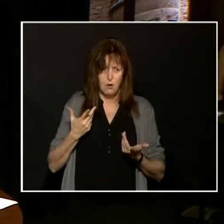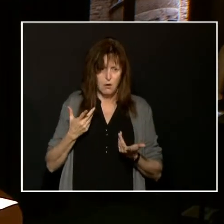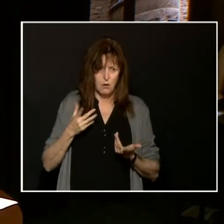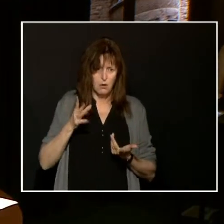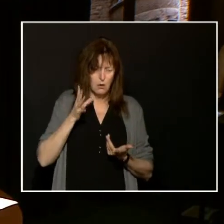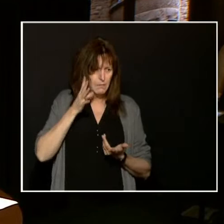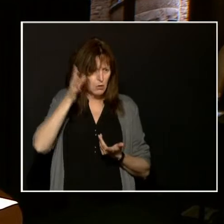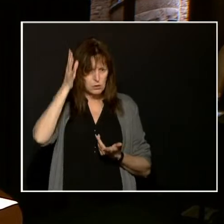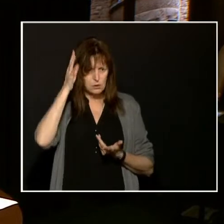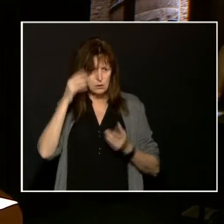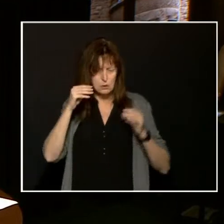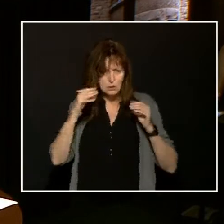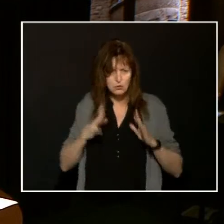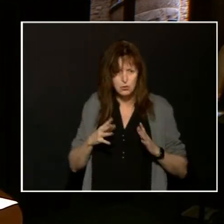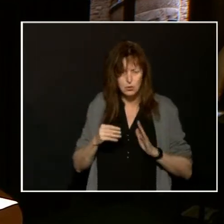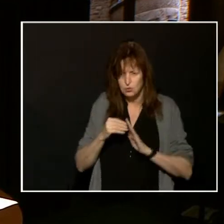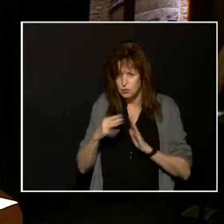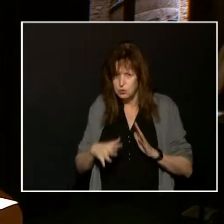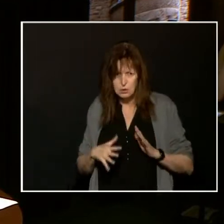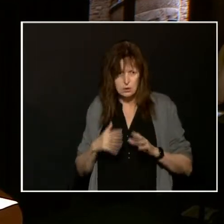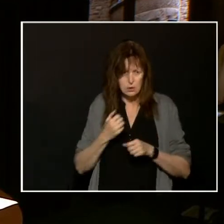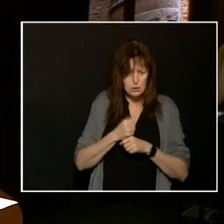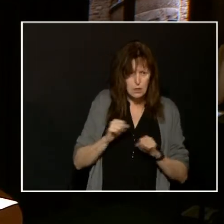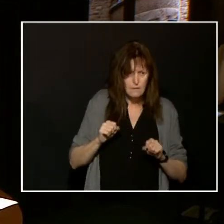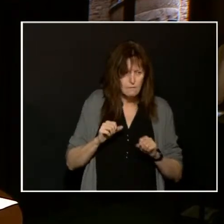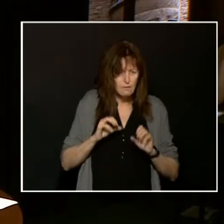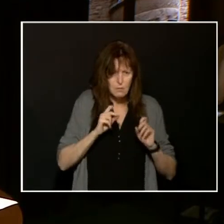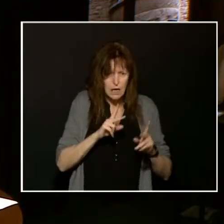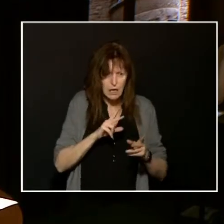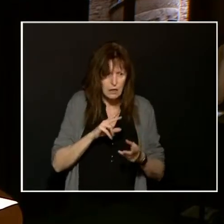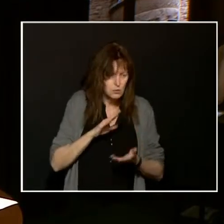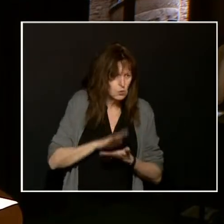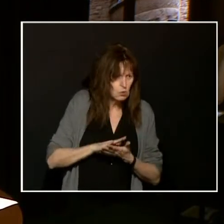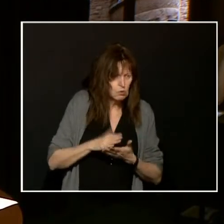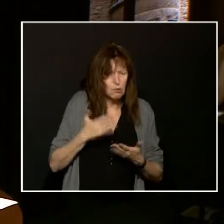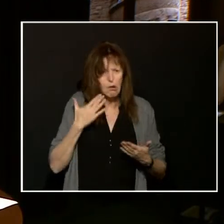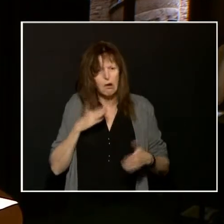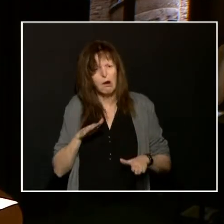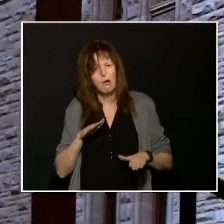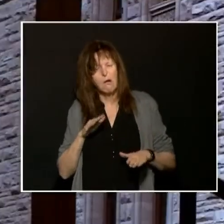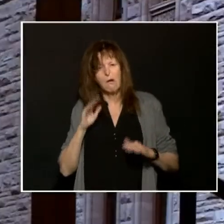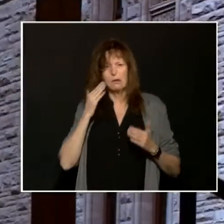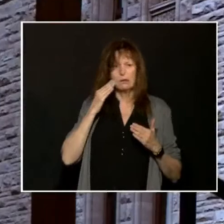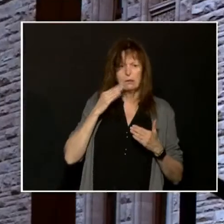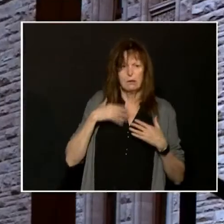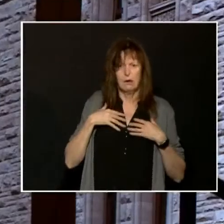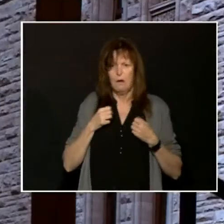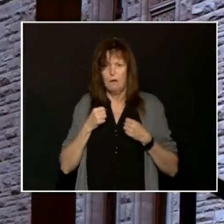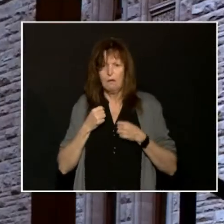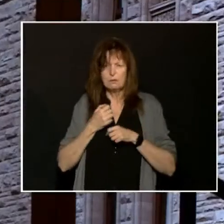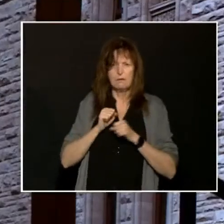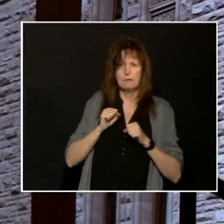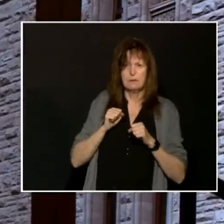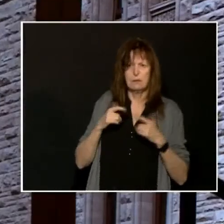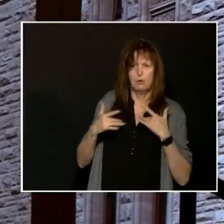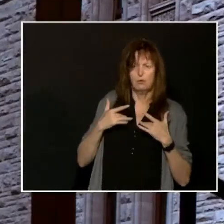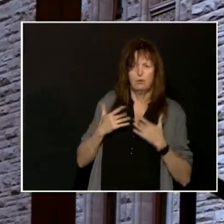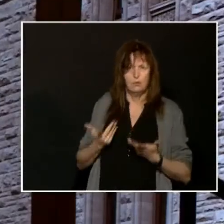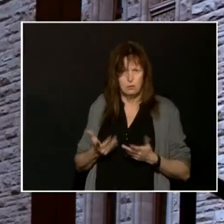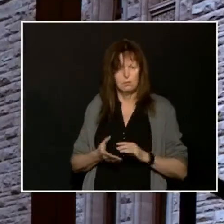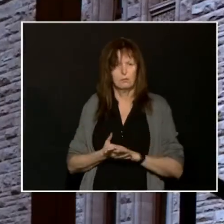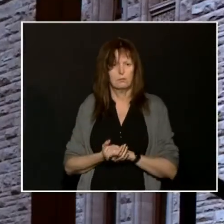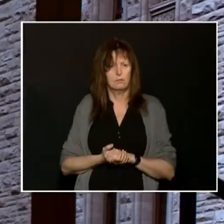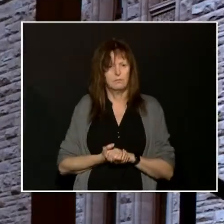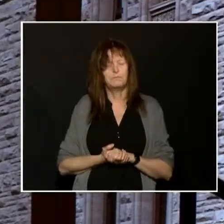about whether it's safe to go back to school and health and safety concerns. Well, that's what I said. I think there's a combination of